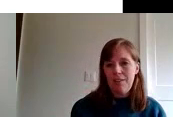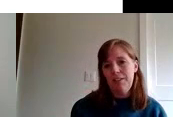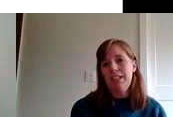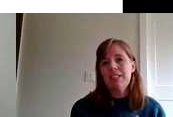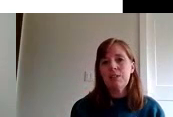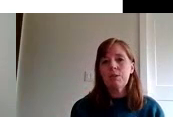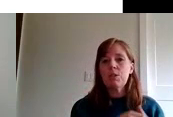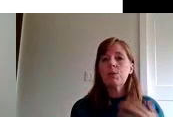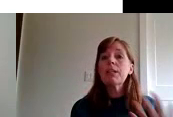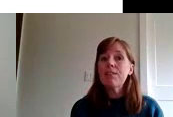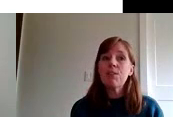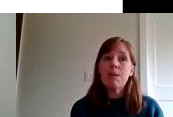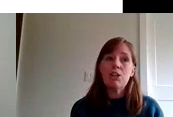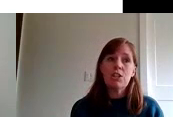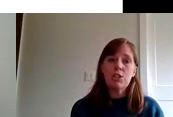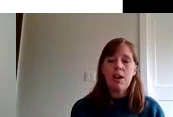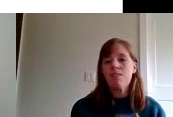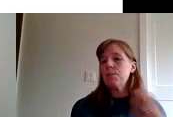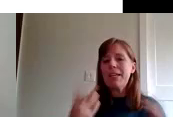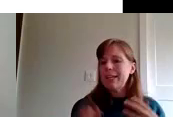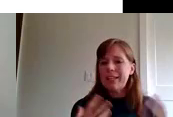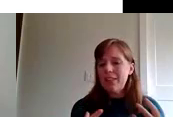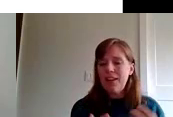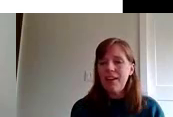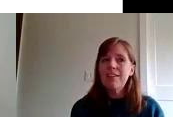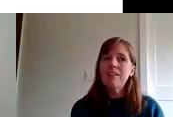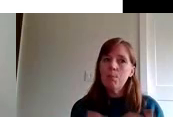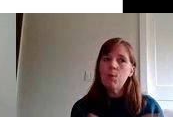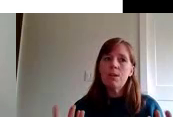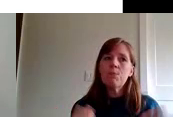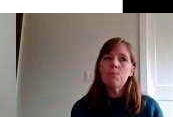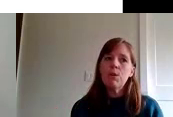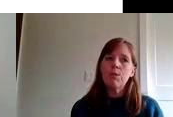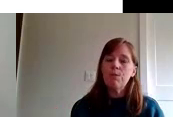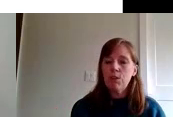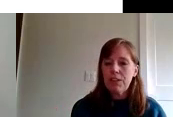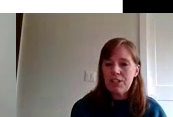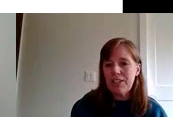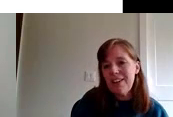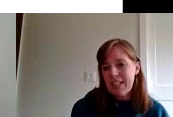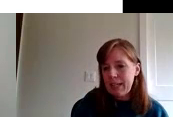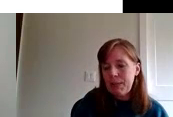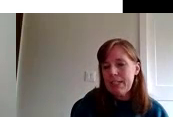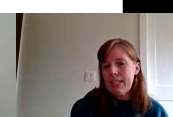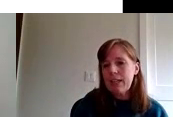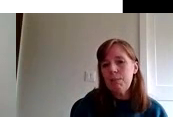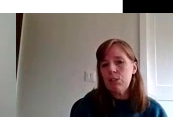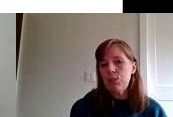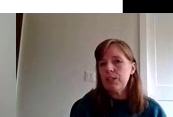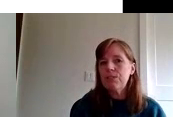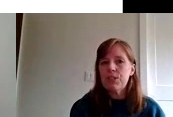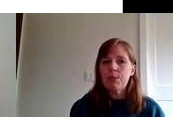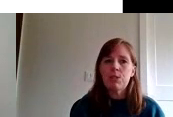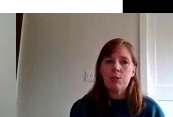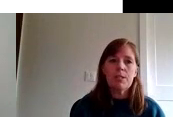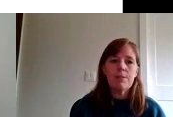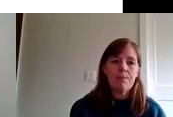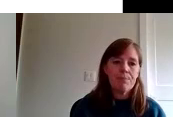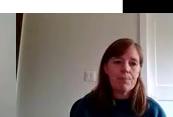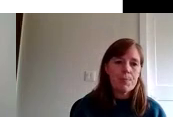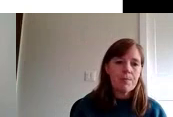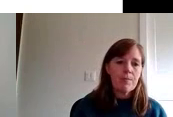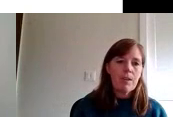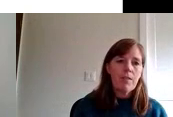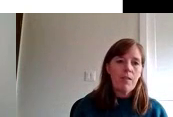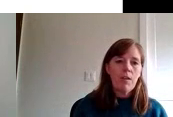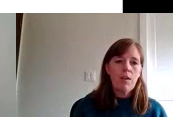visual modalities to relay information so everybody can get that. And important, no flashing content, because that can be a trigger for some